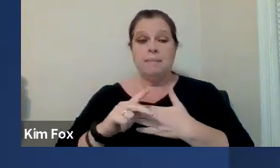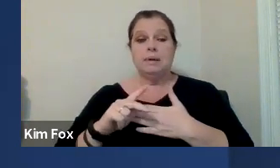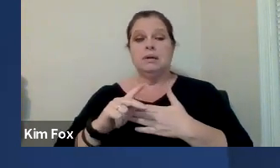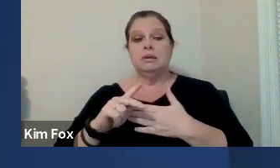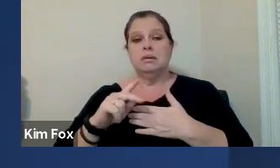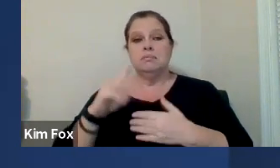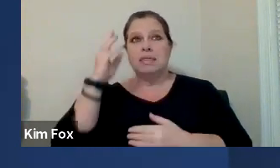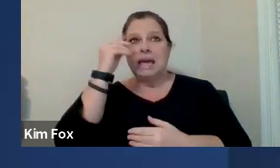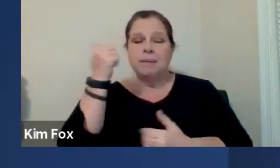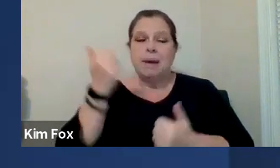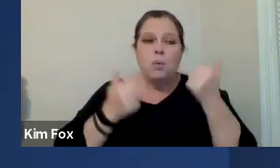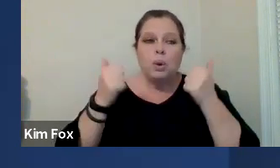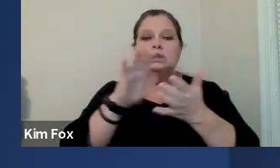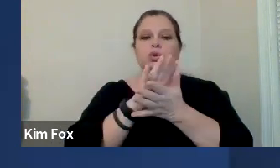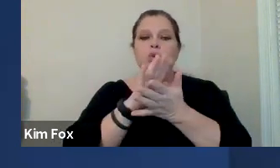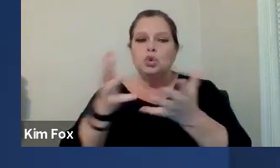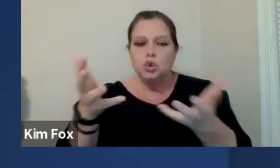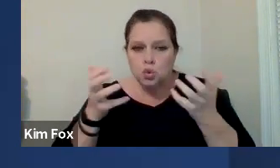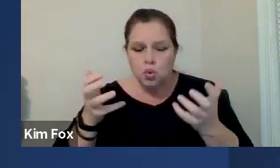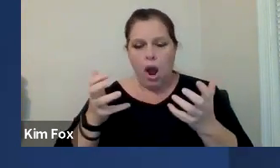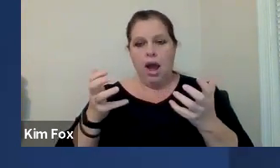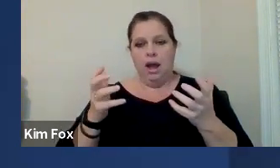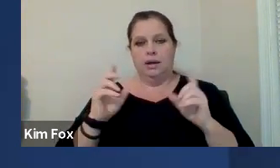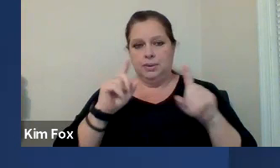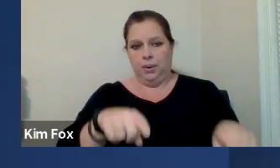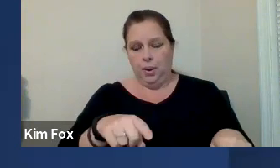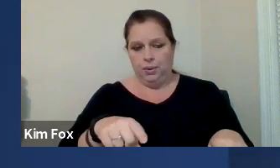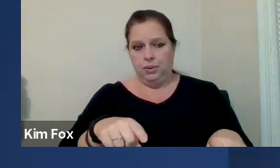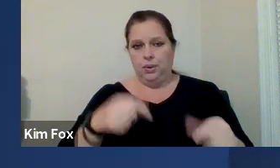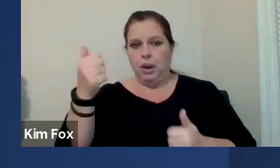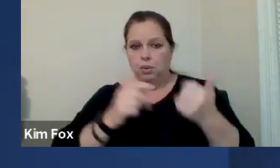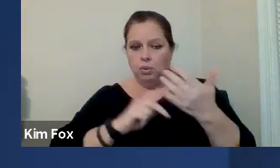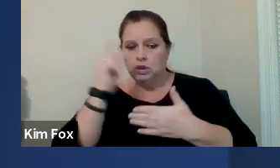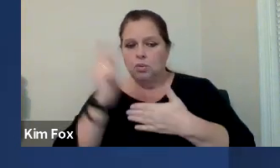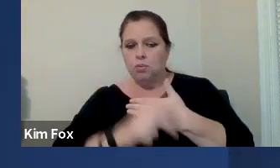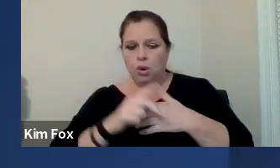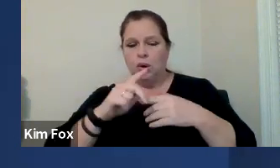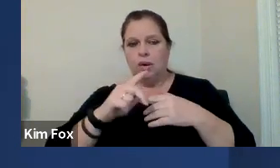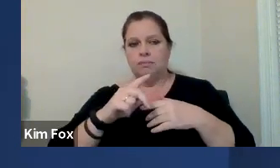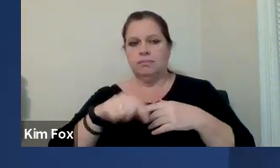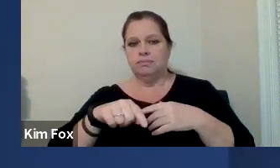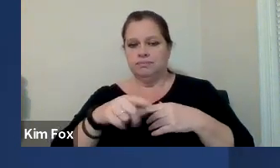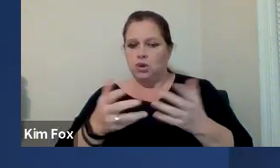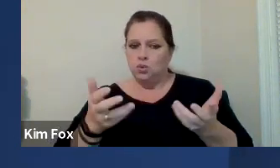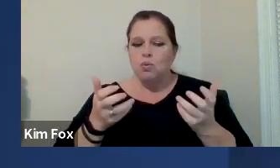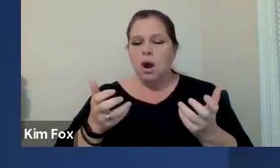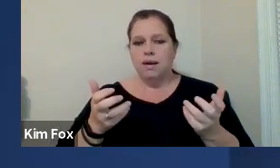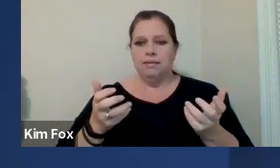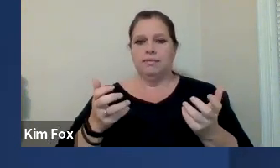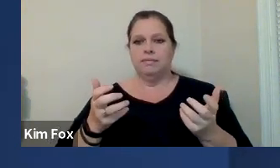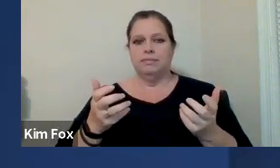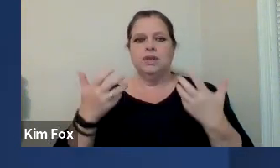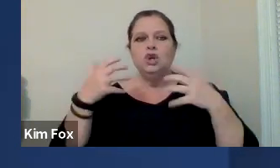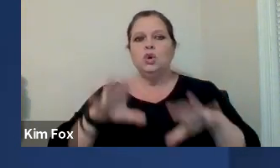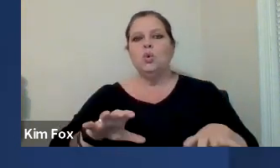school do you actually want to attend and what program does the dependent really want? Because you don't want to